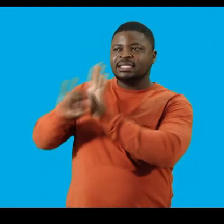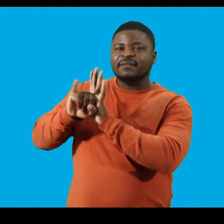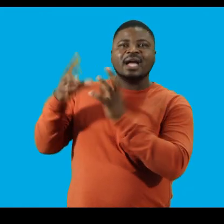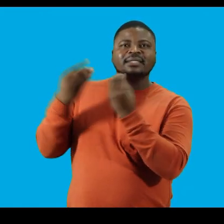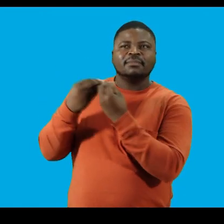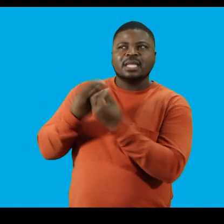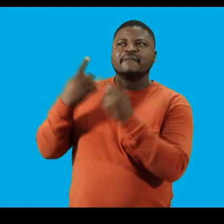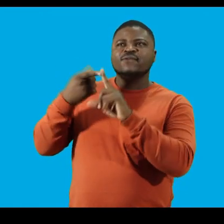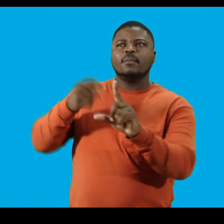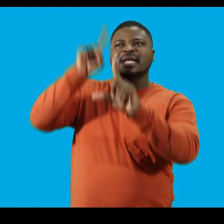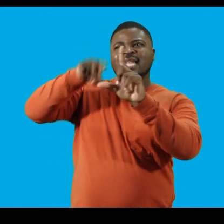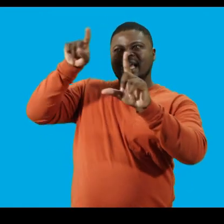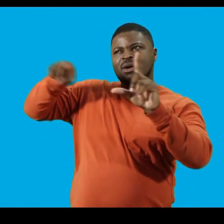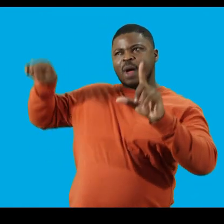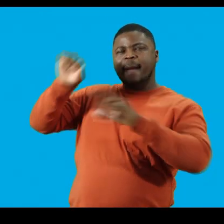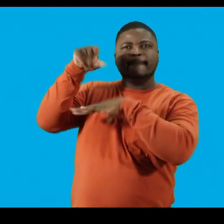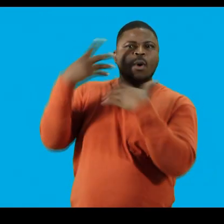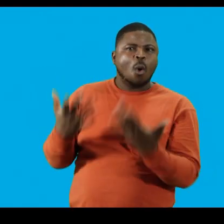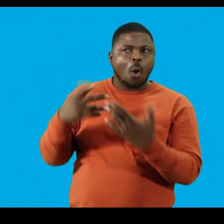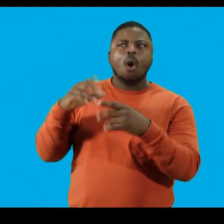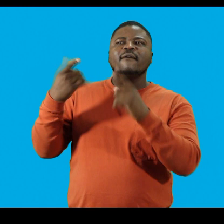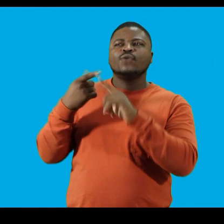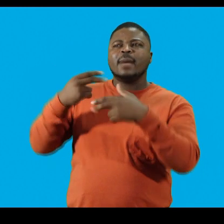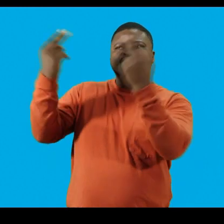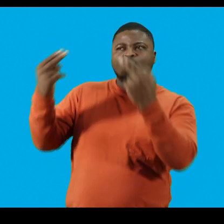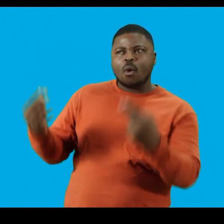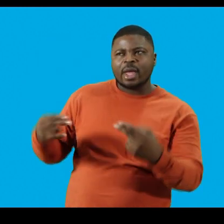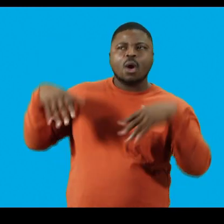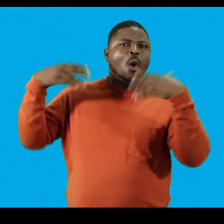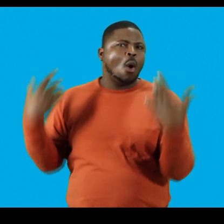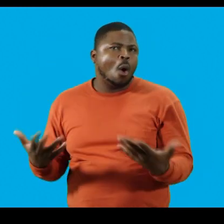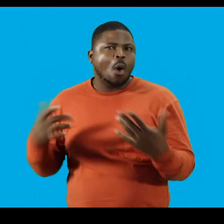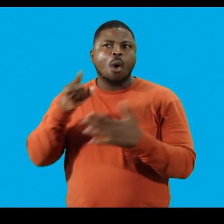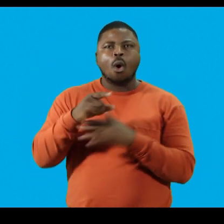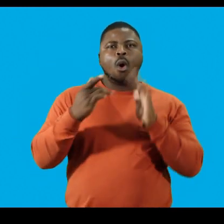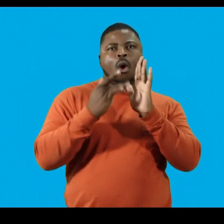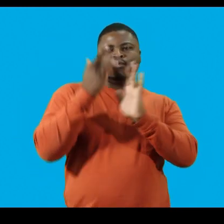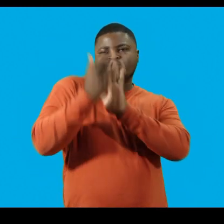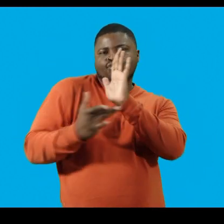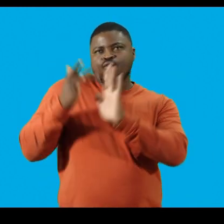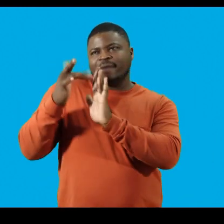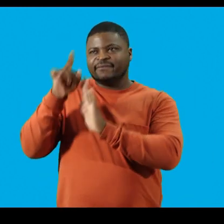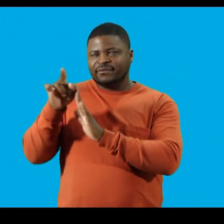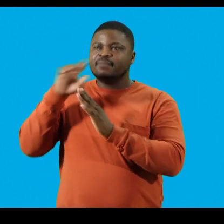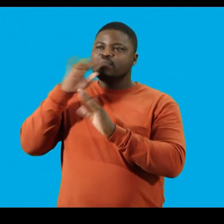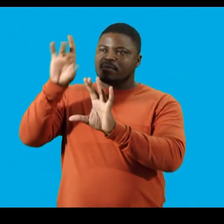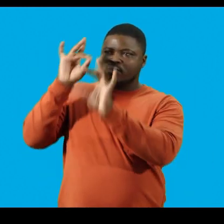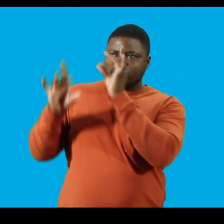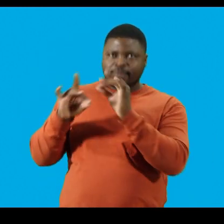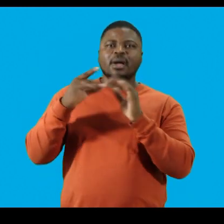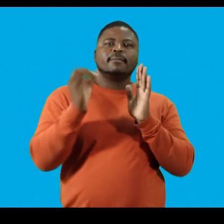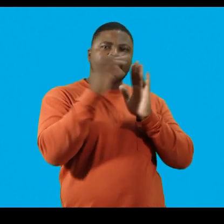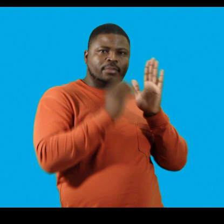a diagram or a drawing or a graph. And then lastly, if they ask you